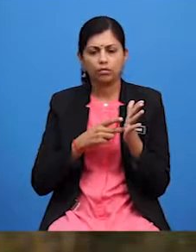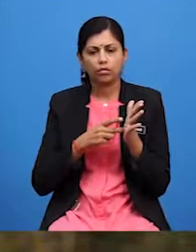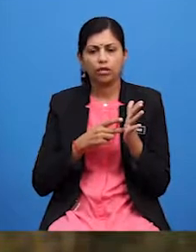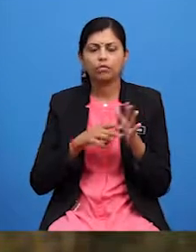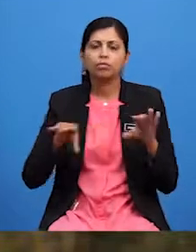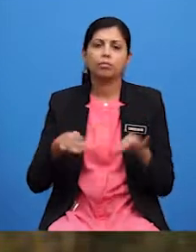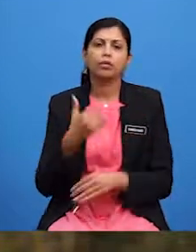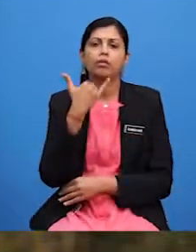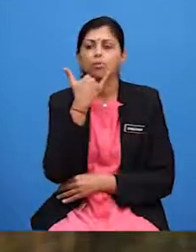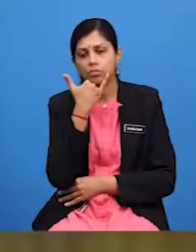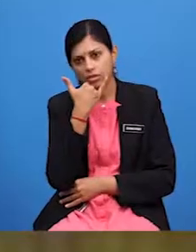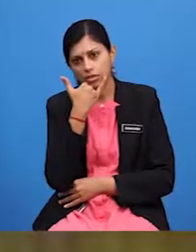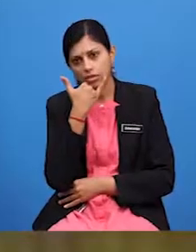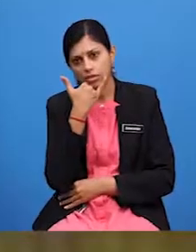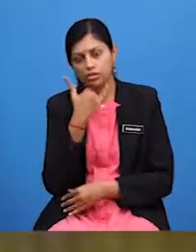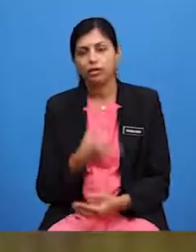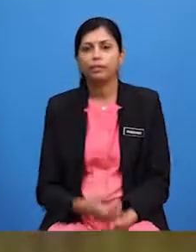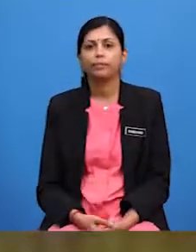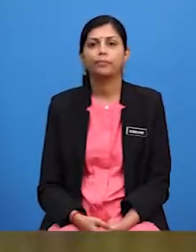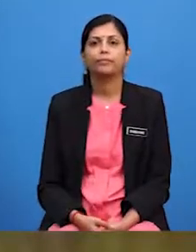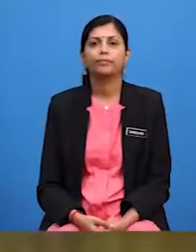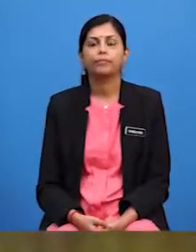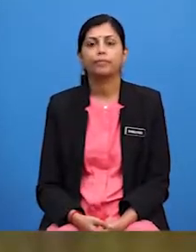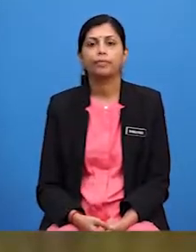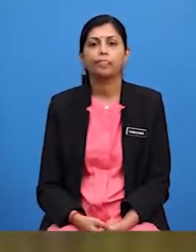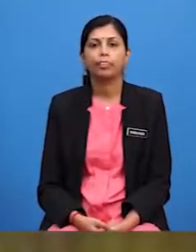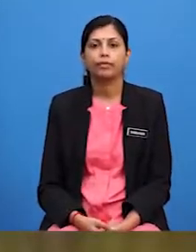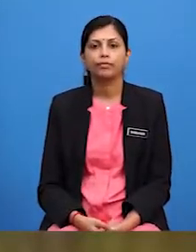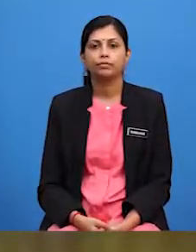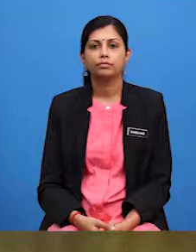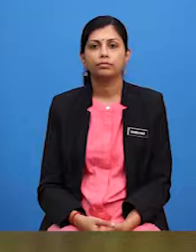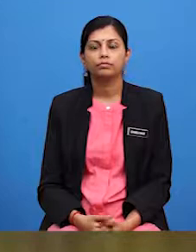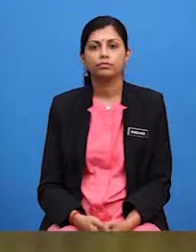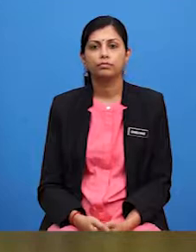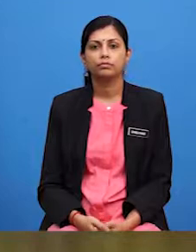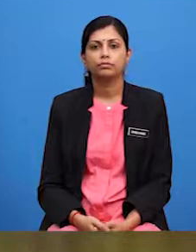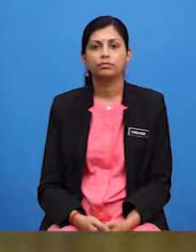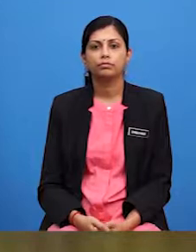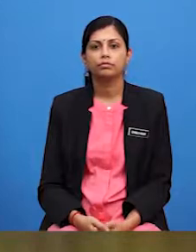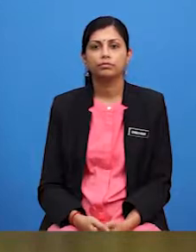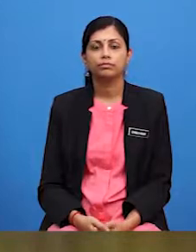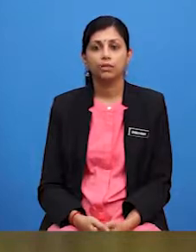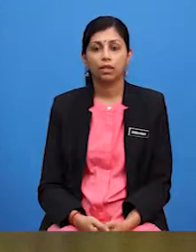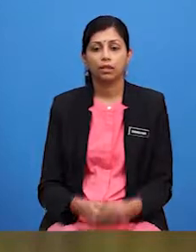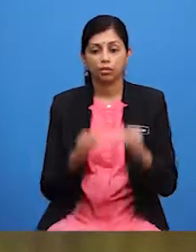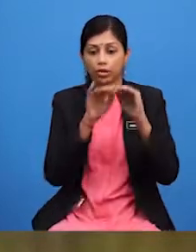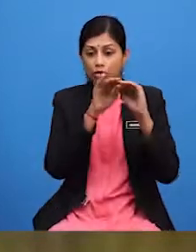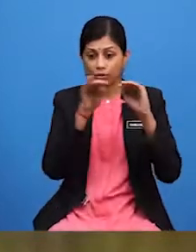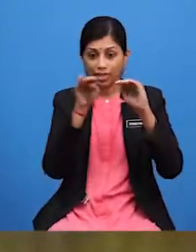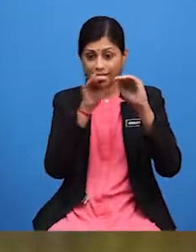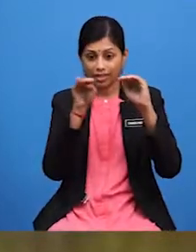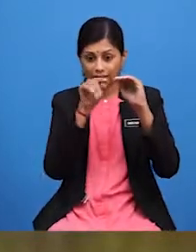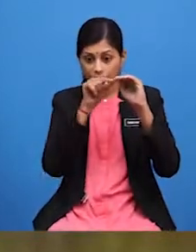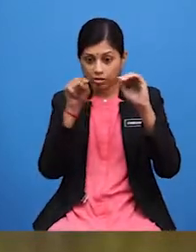with accuracy. The second error usually occurs when students are asked